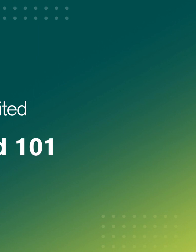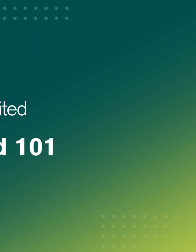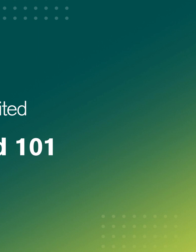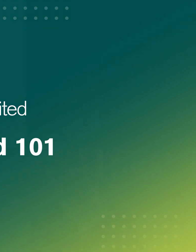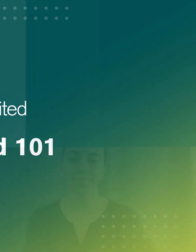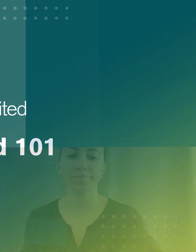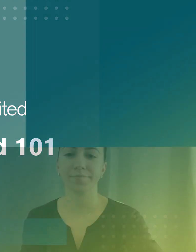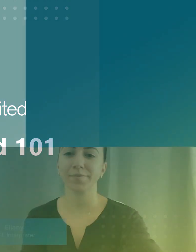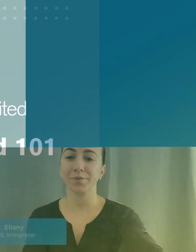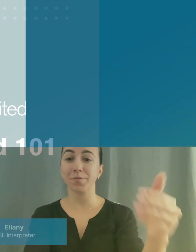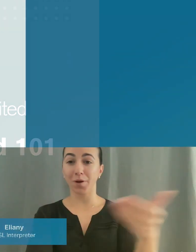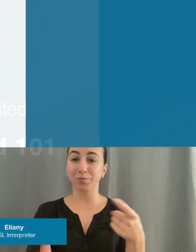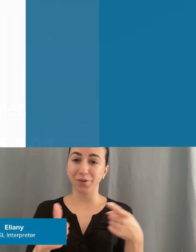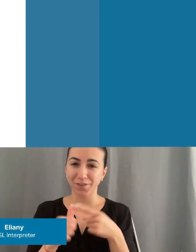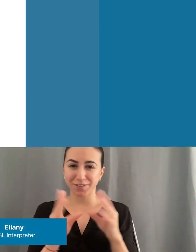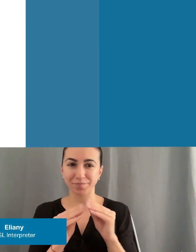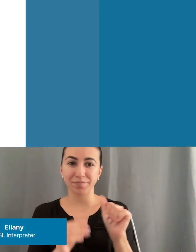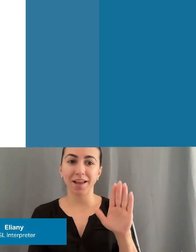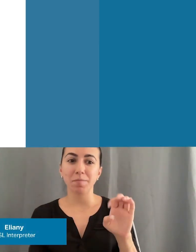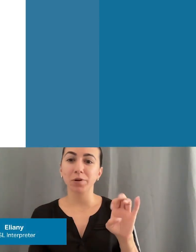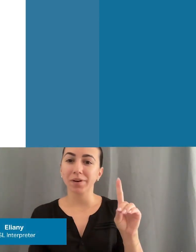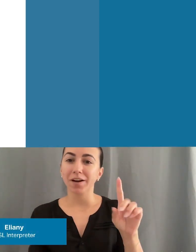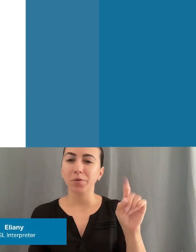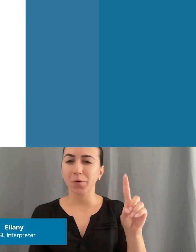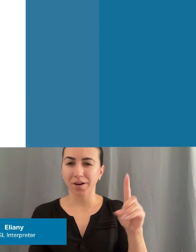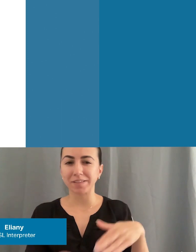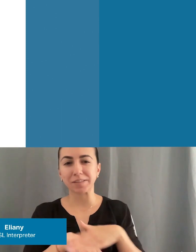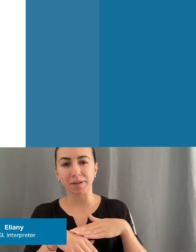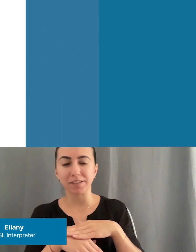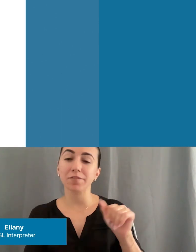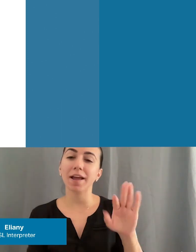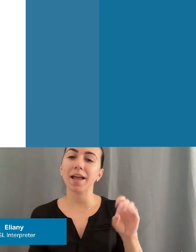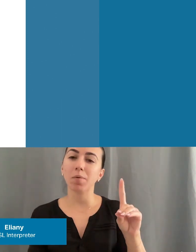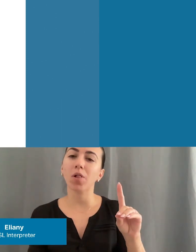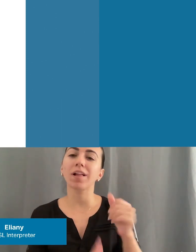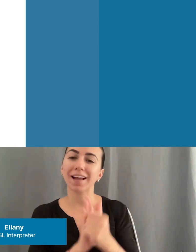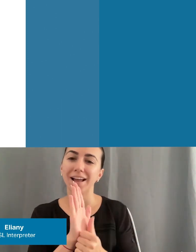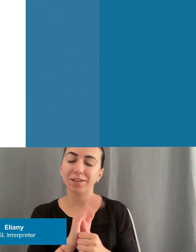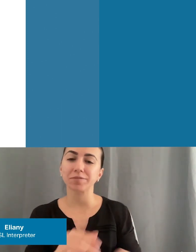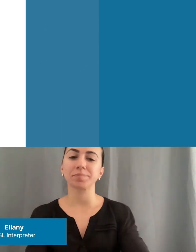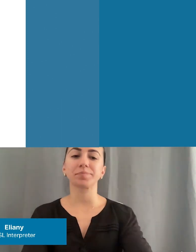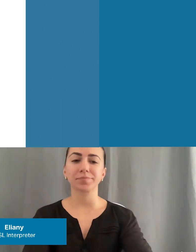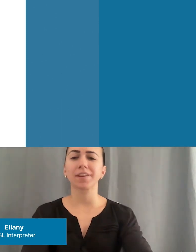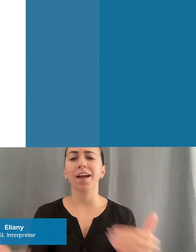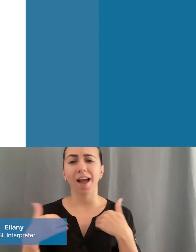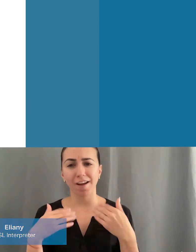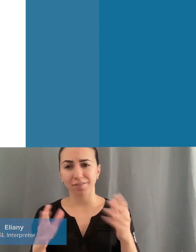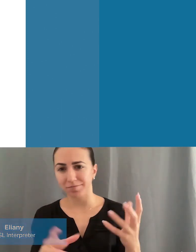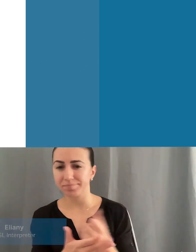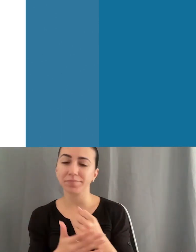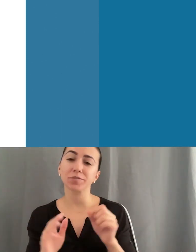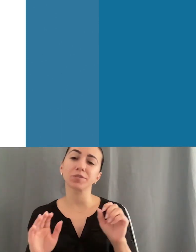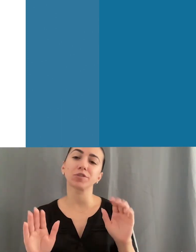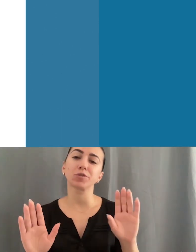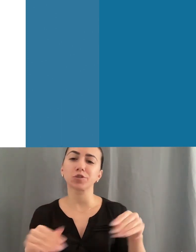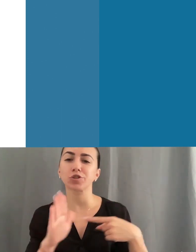Welcome to our first AbleCon session, Able United 101, or the basics of Able accounts. Following this presentation, I'll have the opportunity to interview one of our